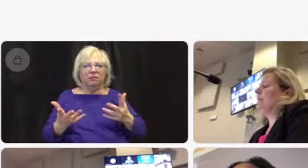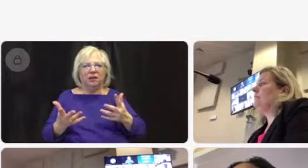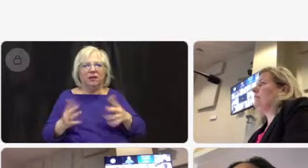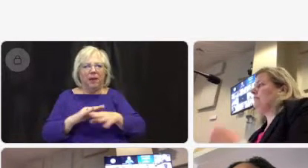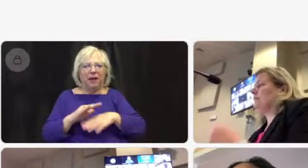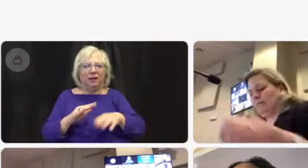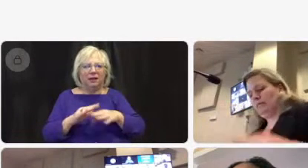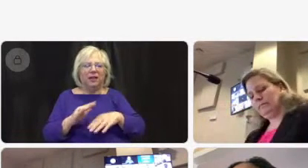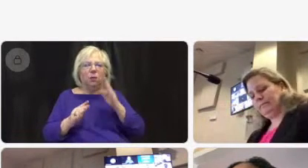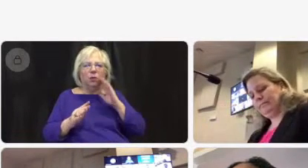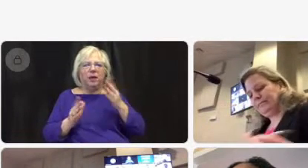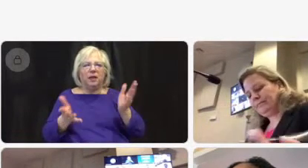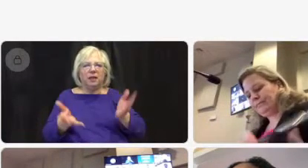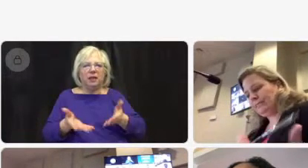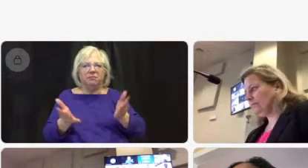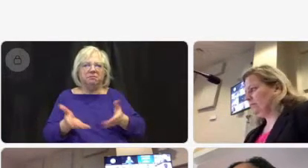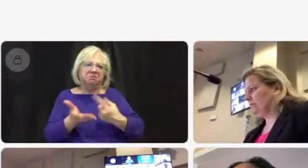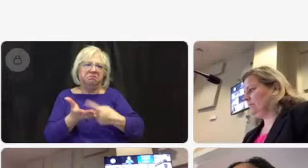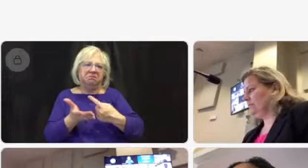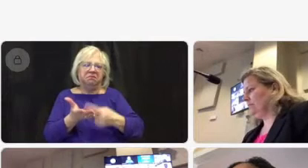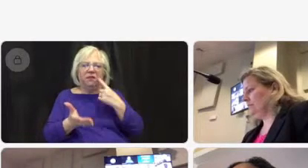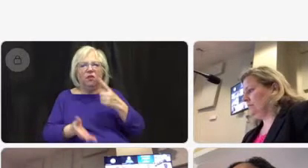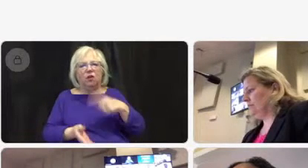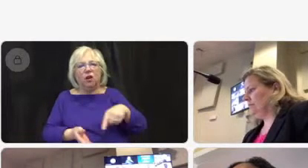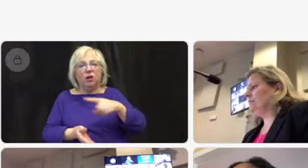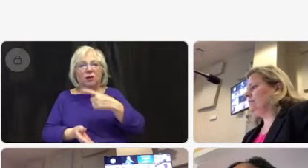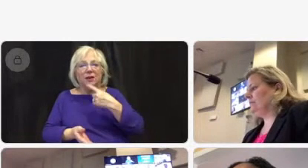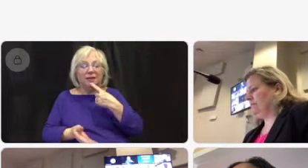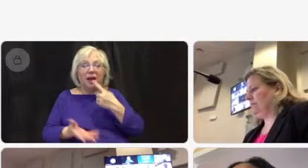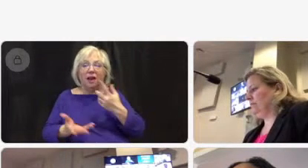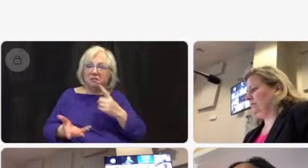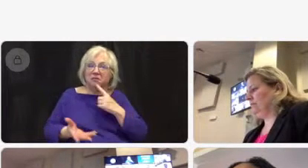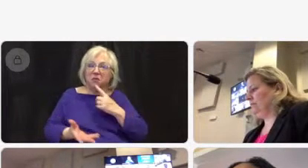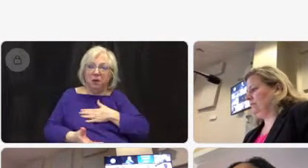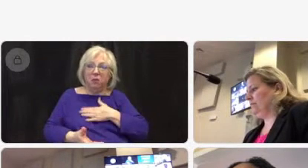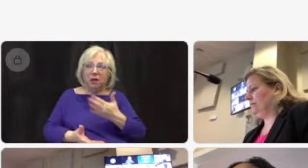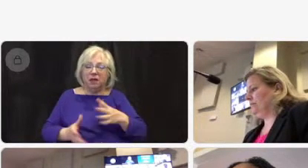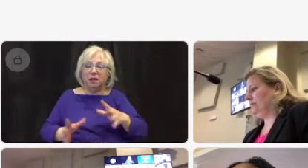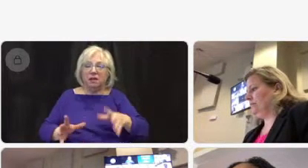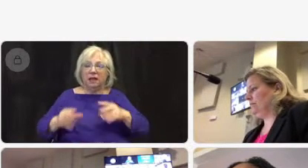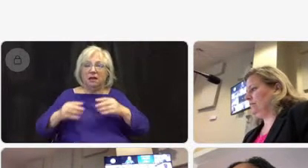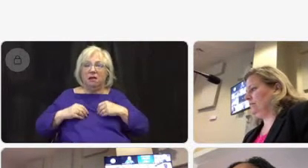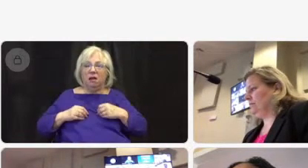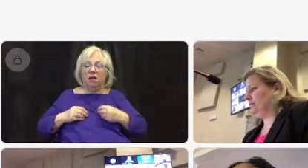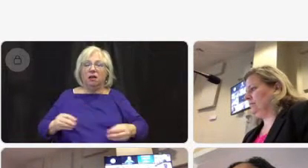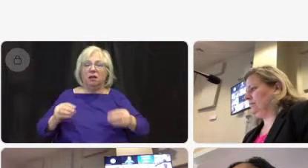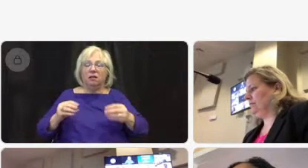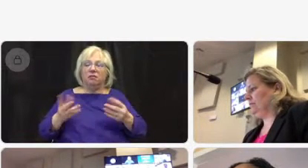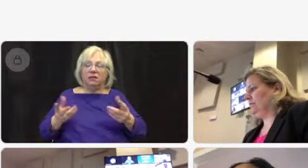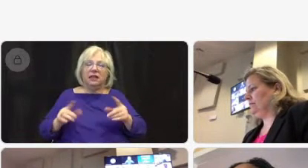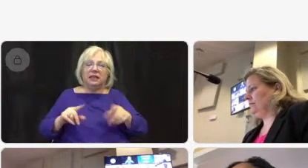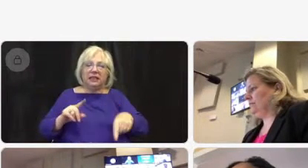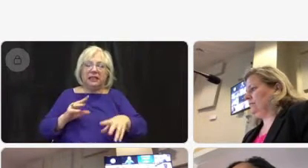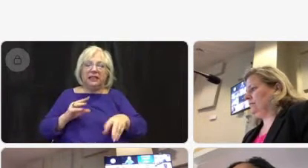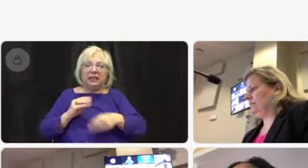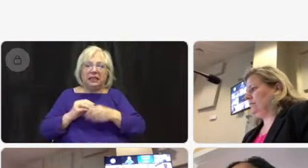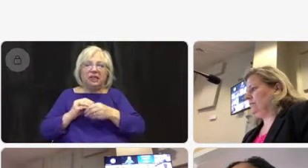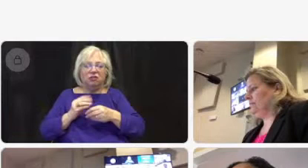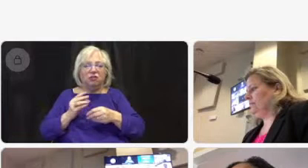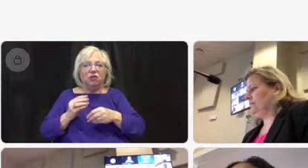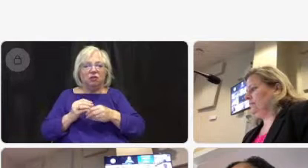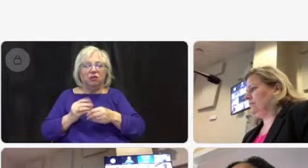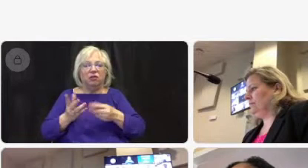basically gonna be the conversation for you all to say, are we willing to take on additional measures as it relates to